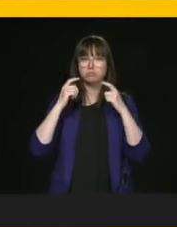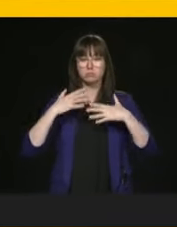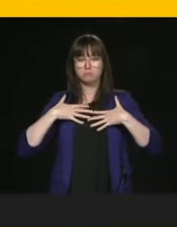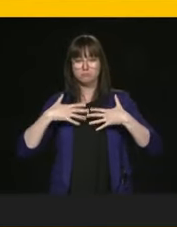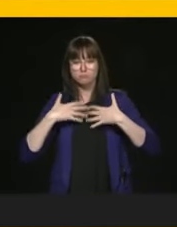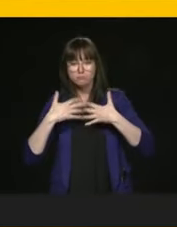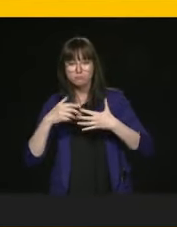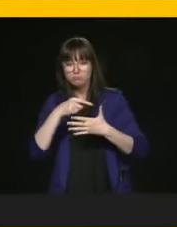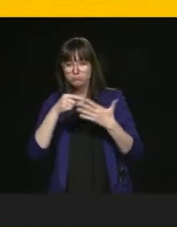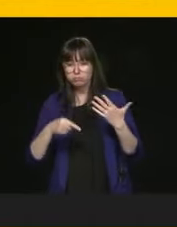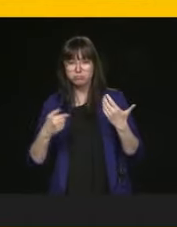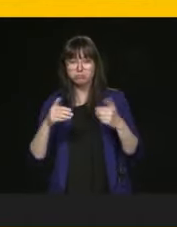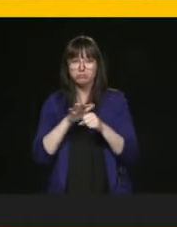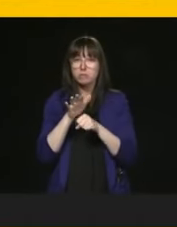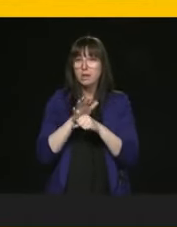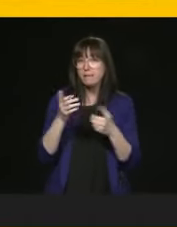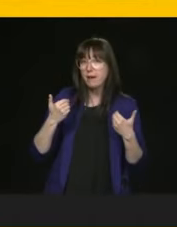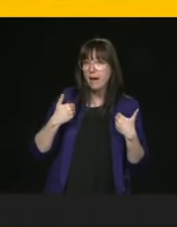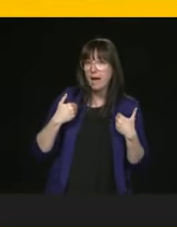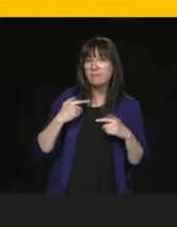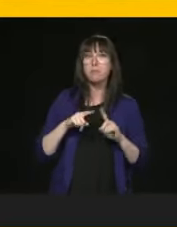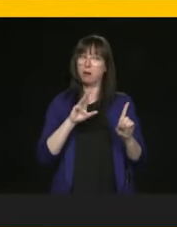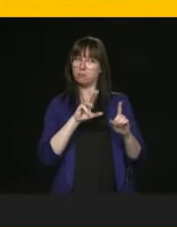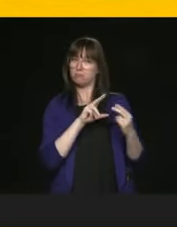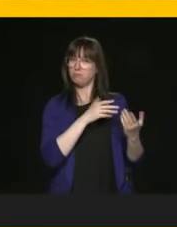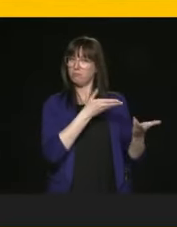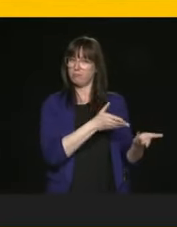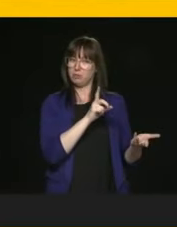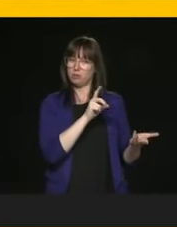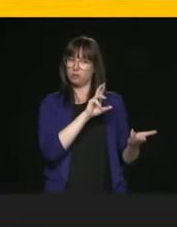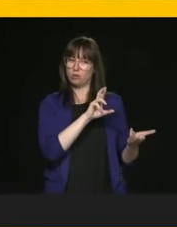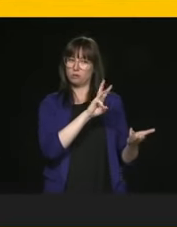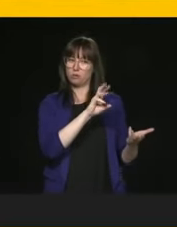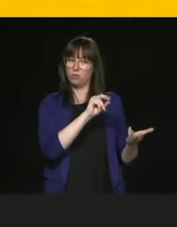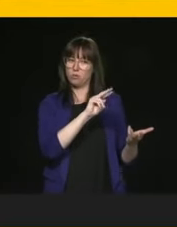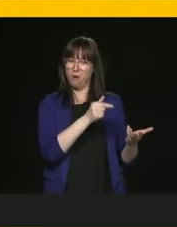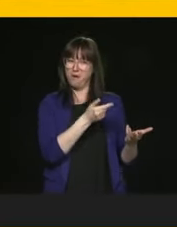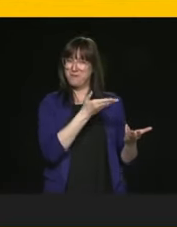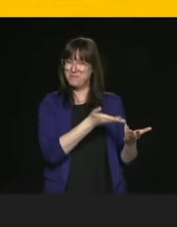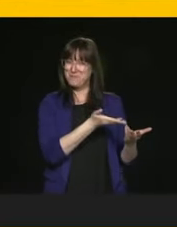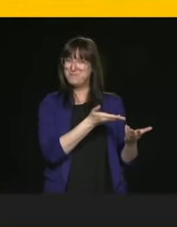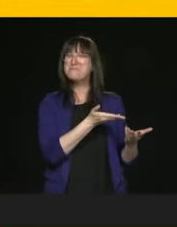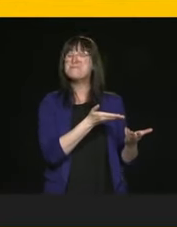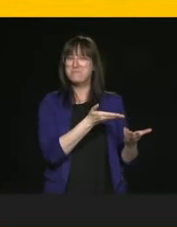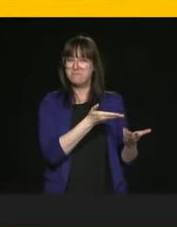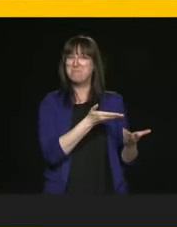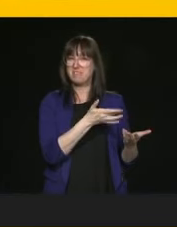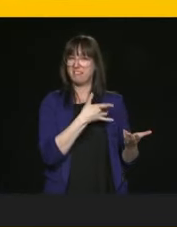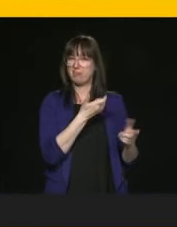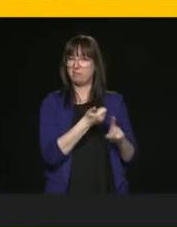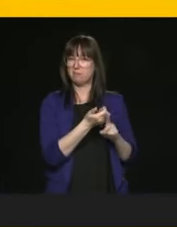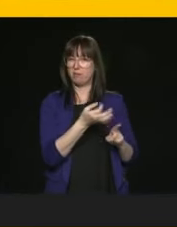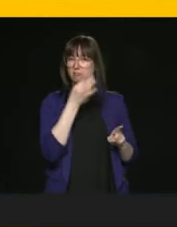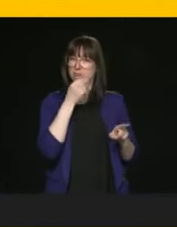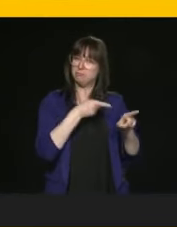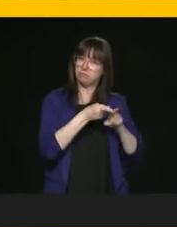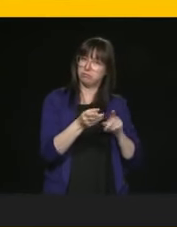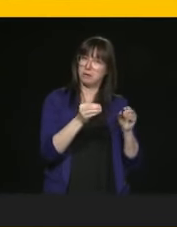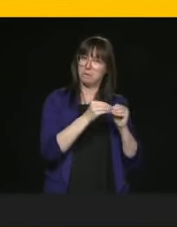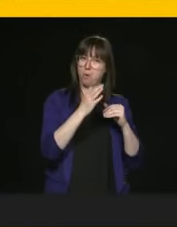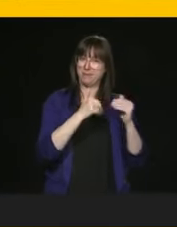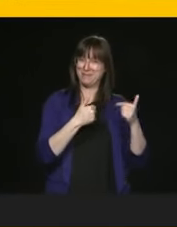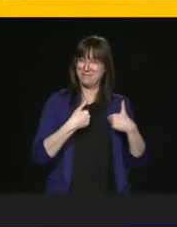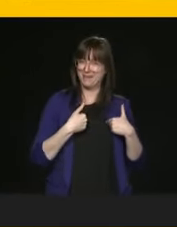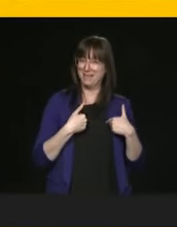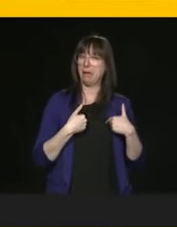Wong, and since Dr. Wong is probably a lot more expert and certainly a lot more credible than I would be